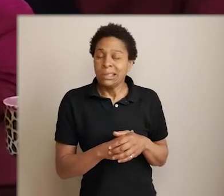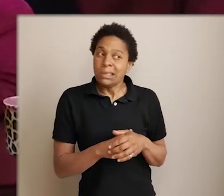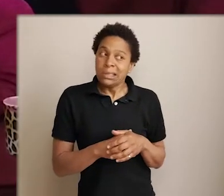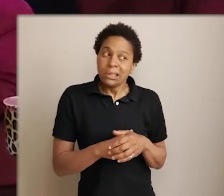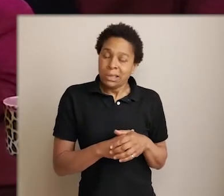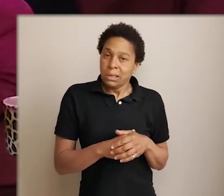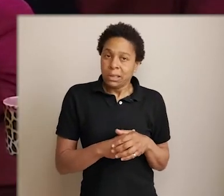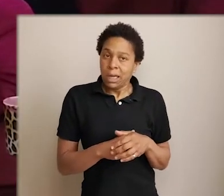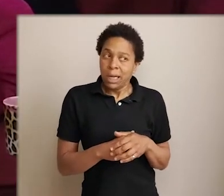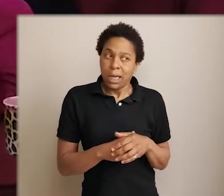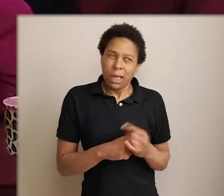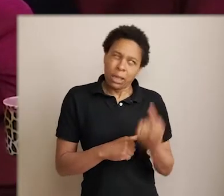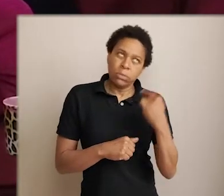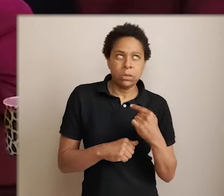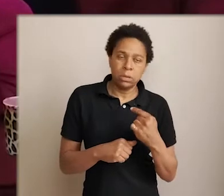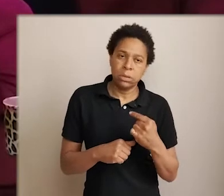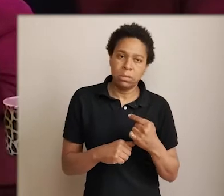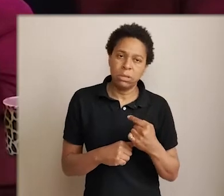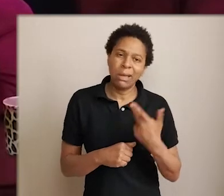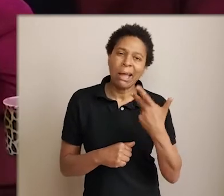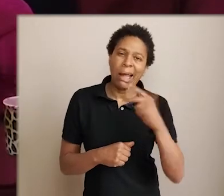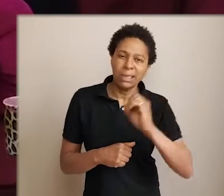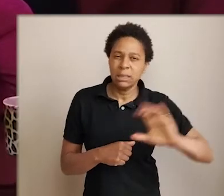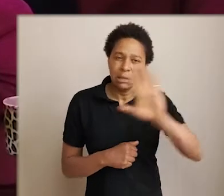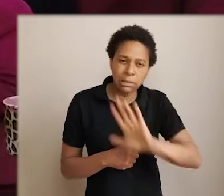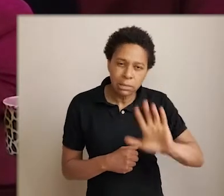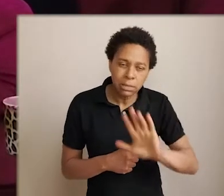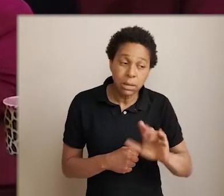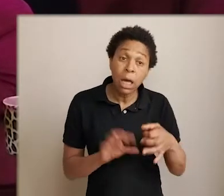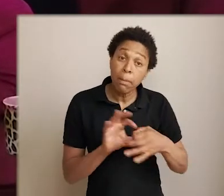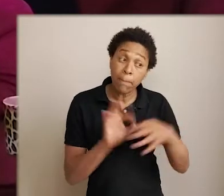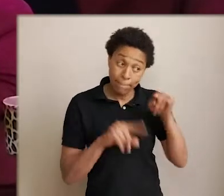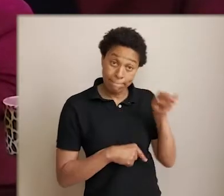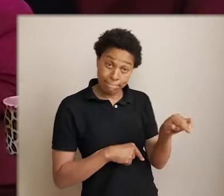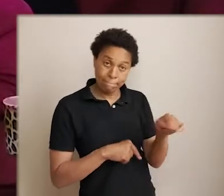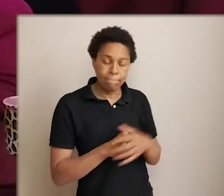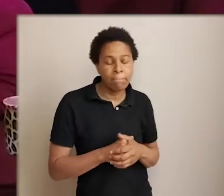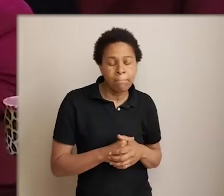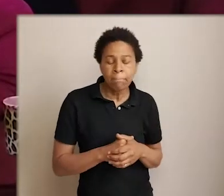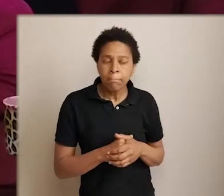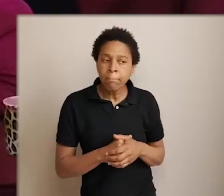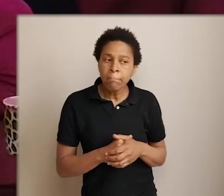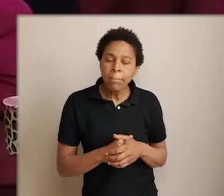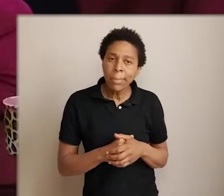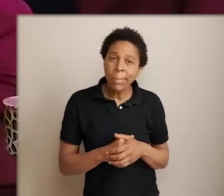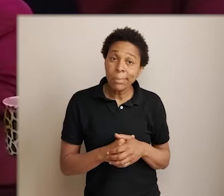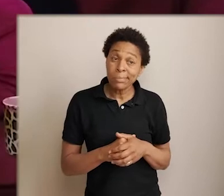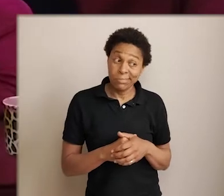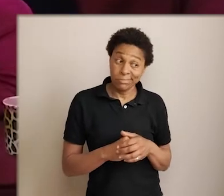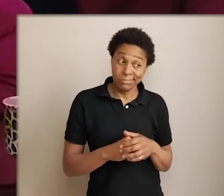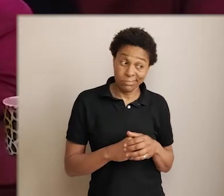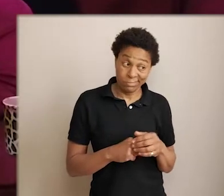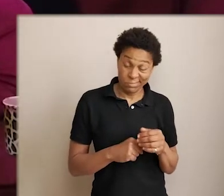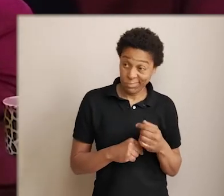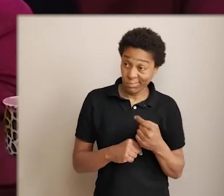it was in the 80s. And I left him, and the day that I said that I was